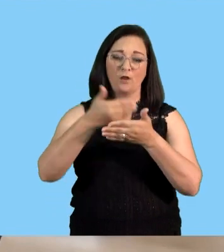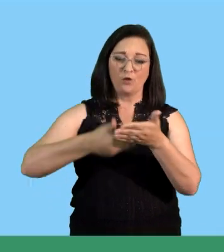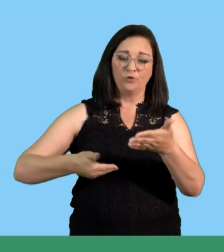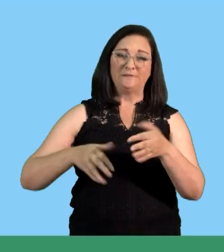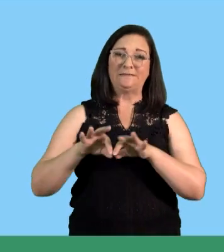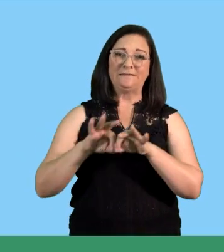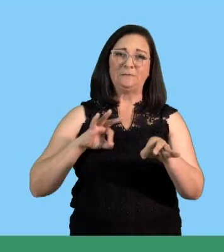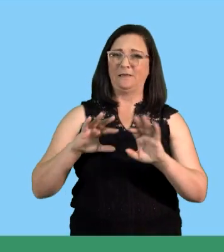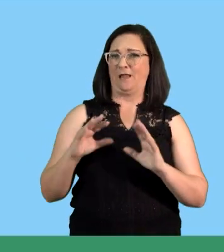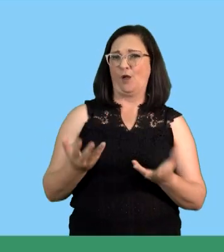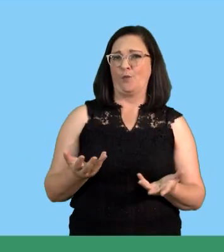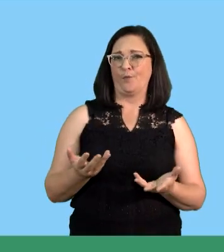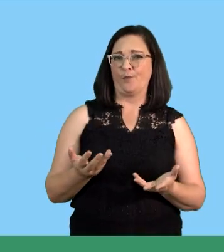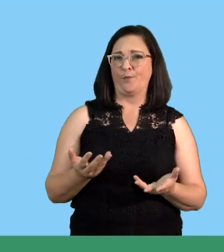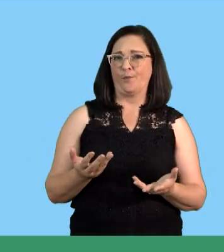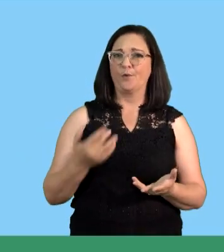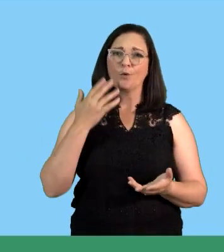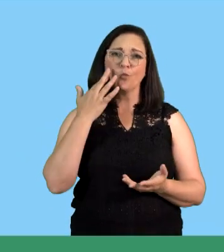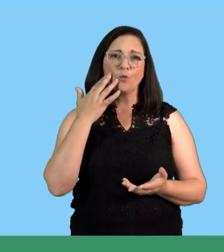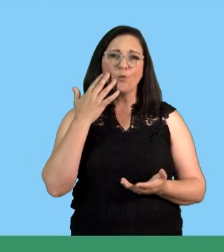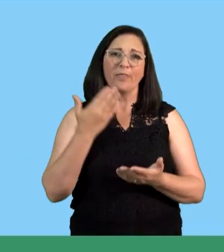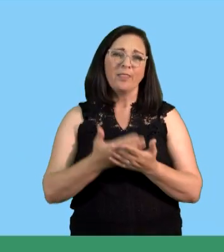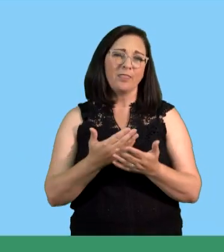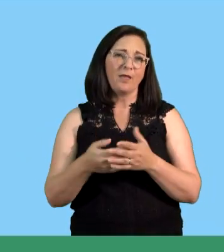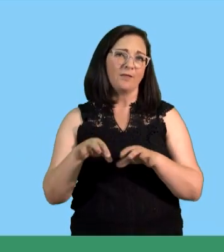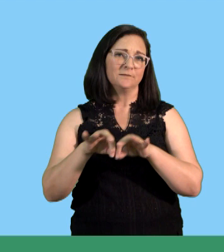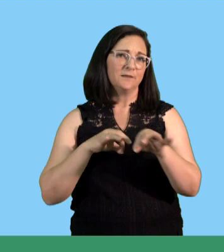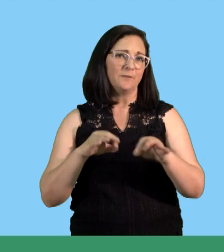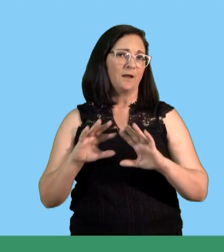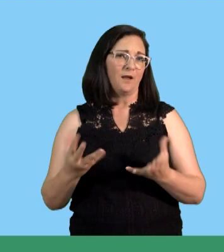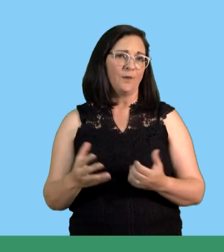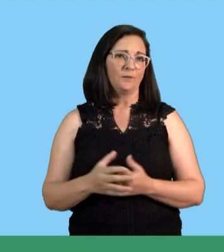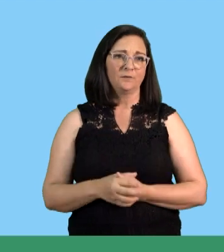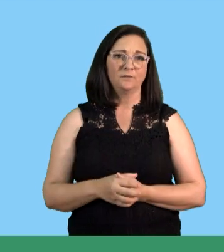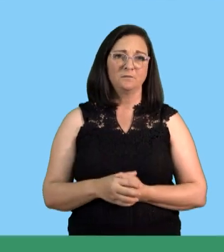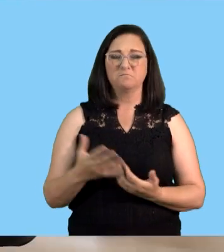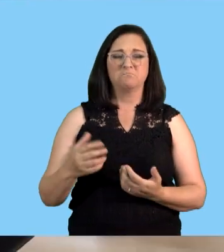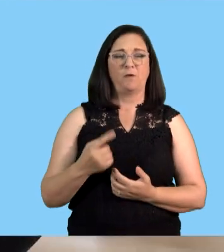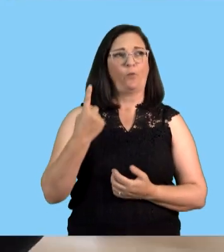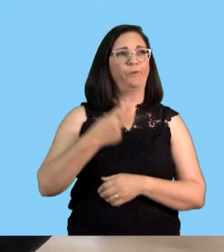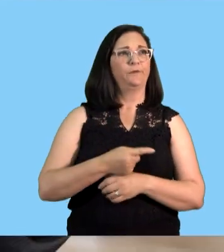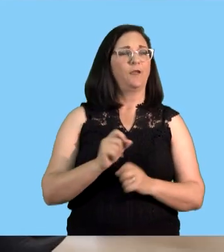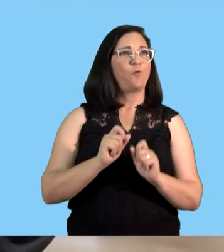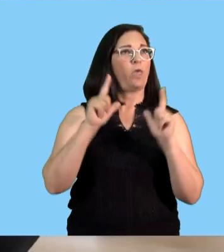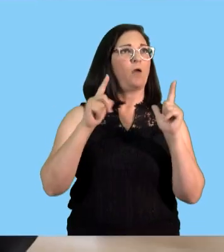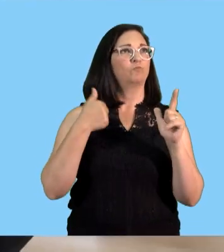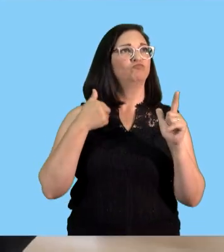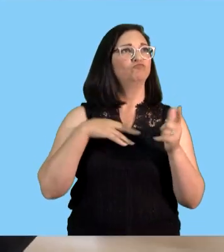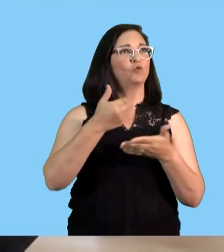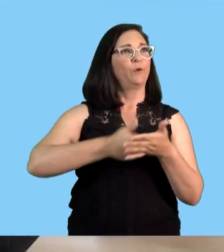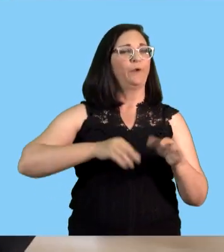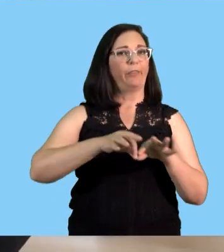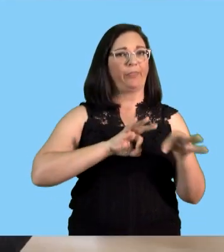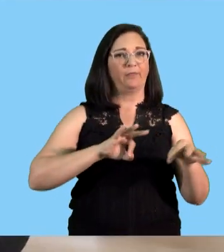termination. How is the contract terminated? When can it be terminated? So you can't just wake up in the morning and terminate